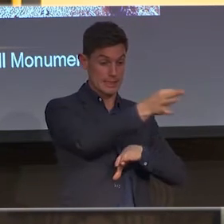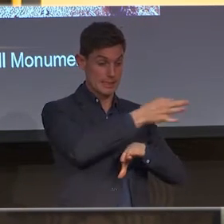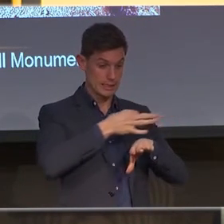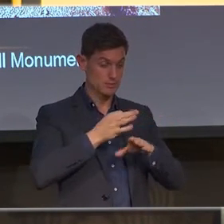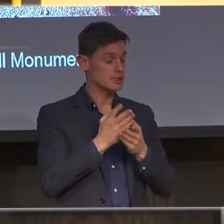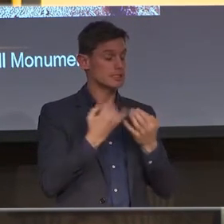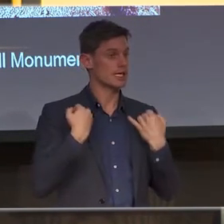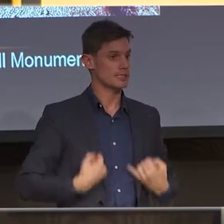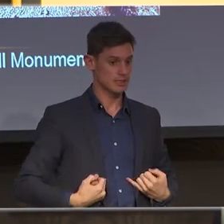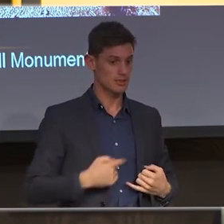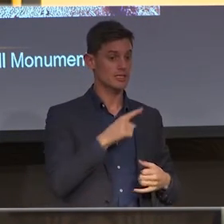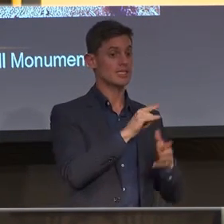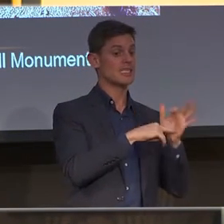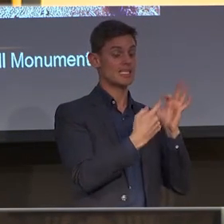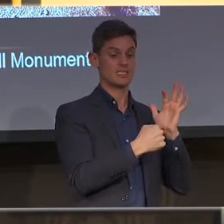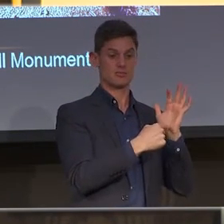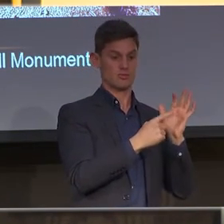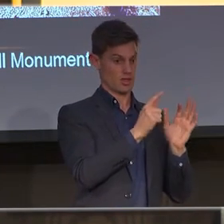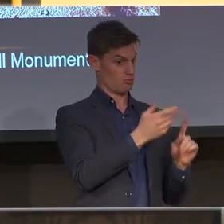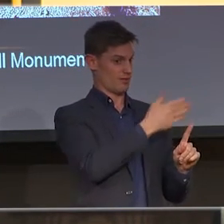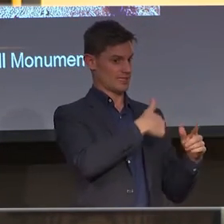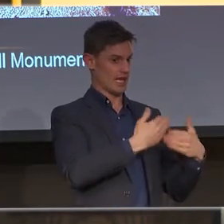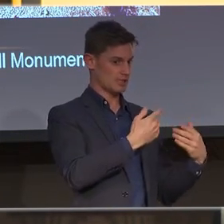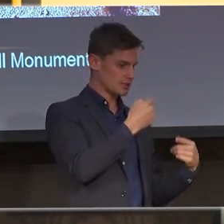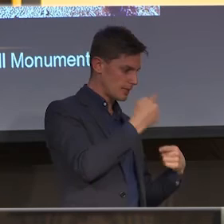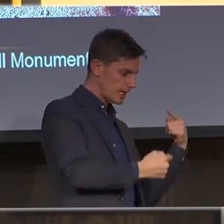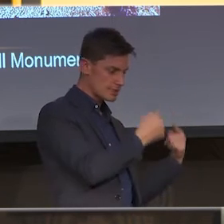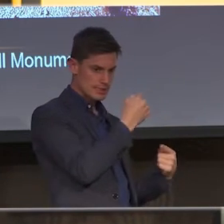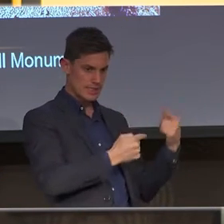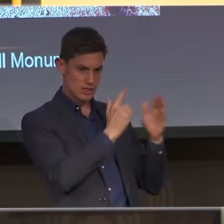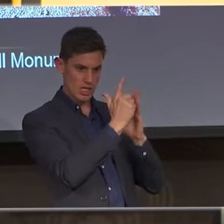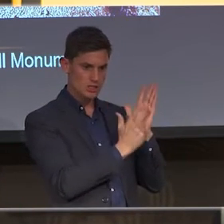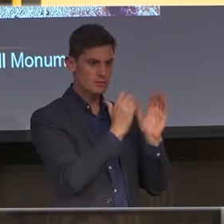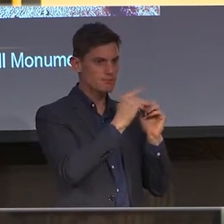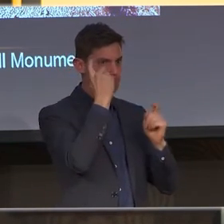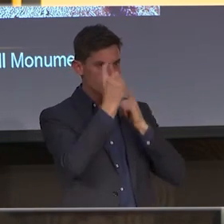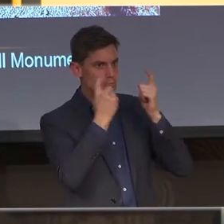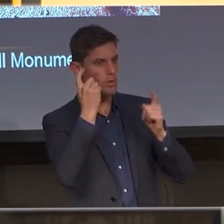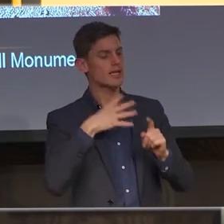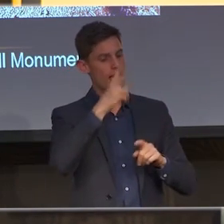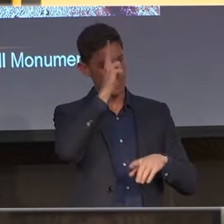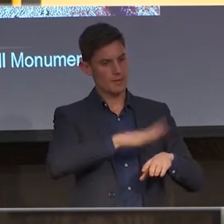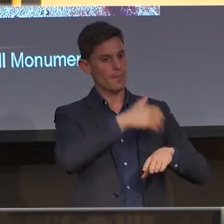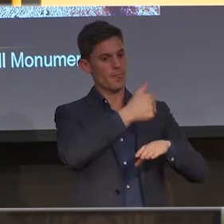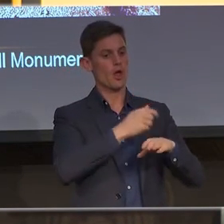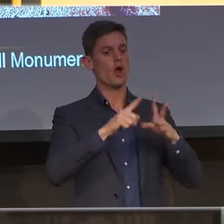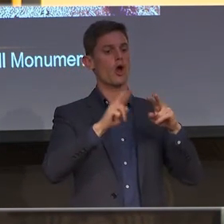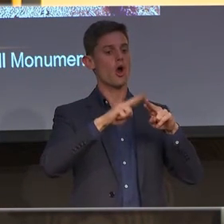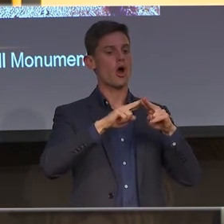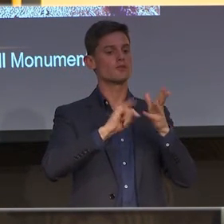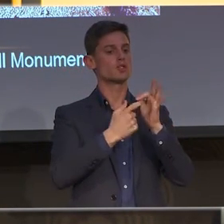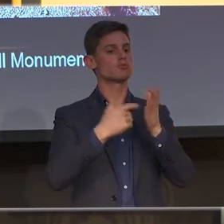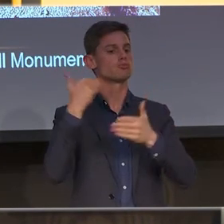following the Senate spending most of the previous day debating legislation aimed at reintroducing the offshore processing of asylum